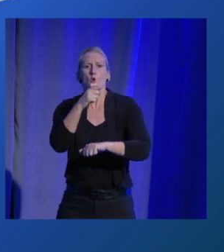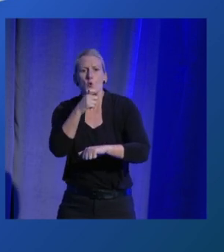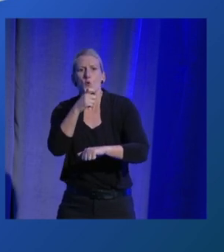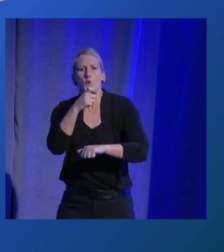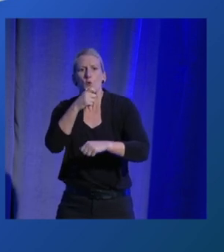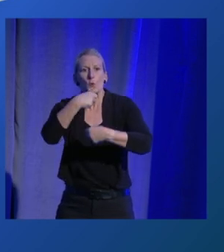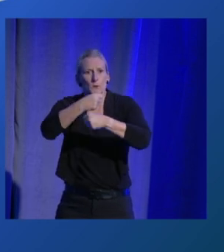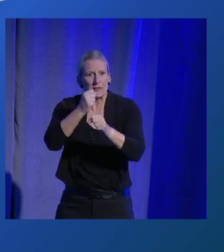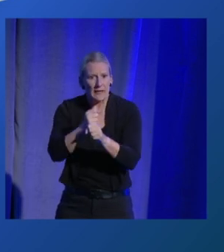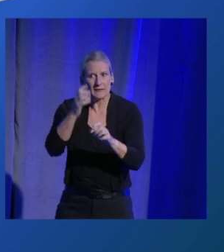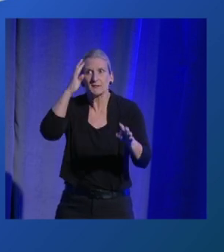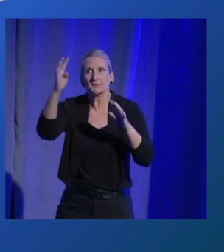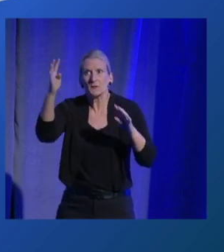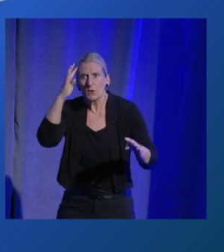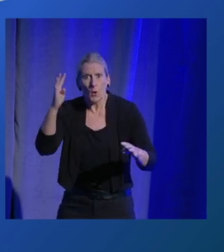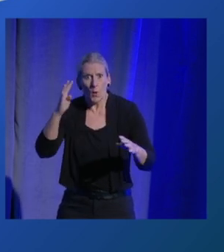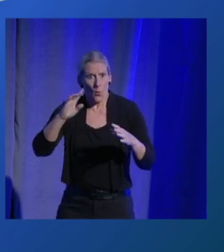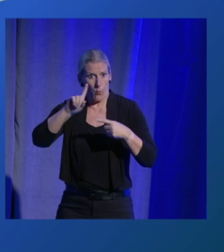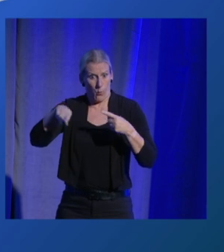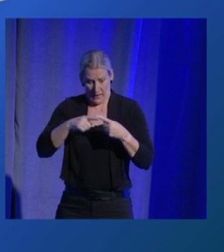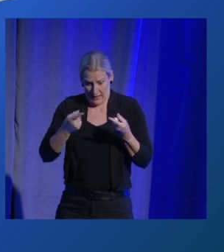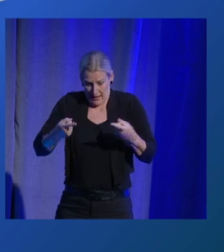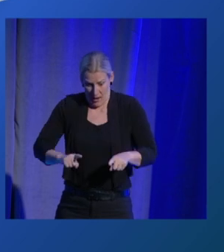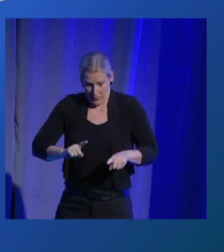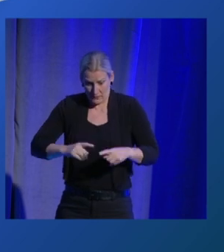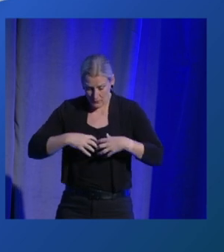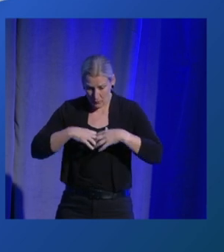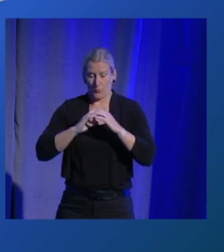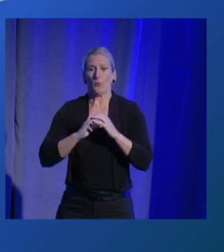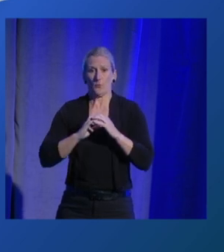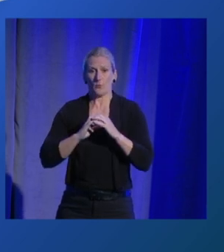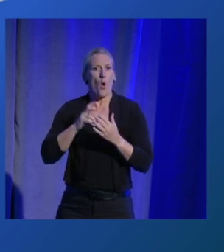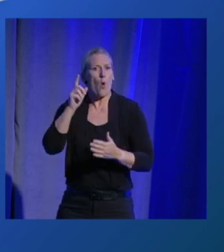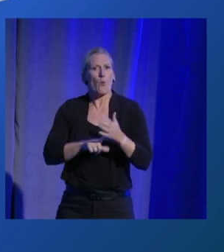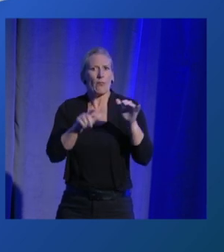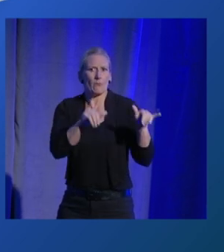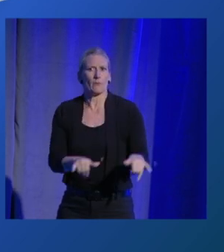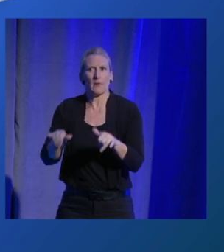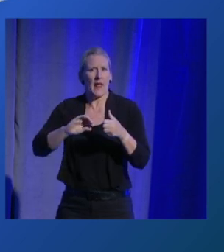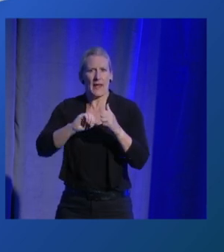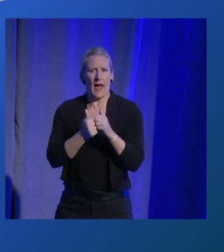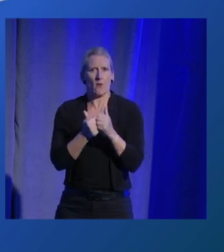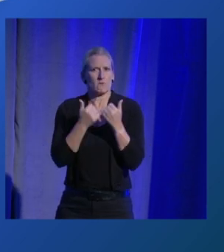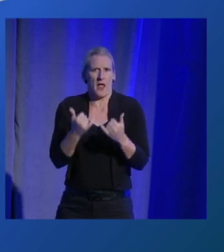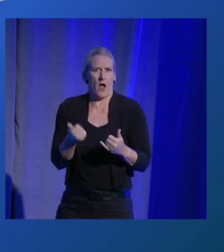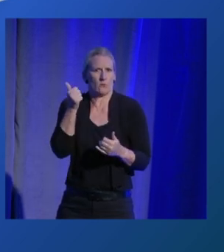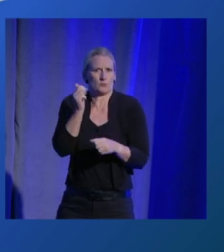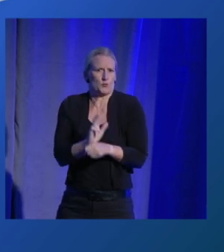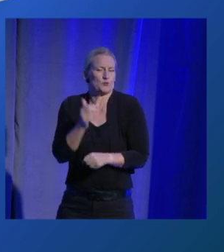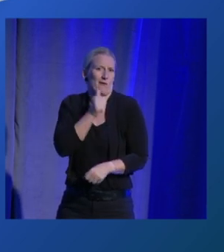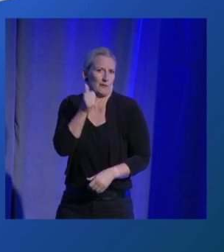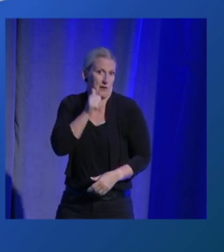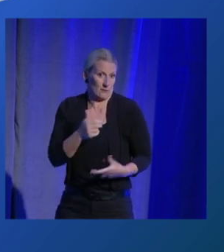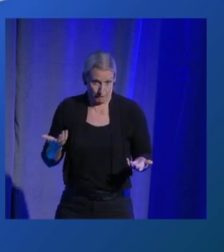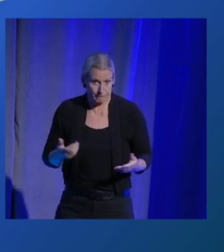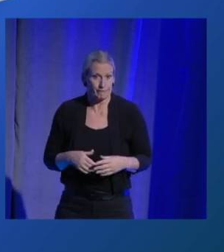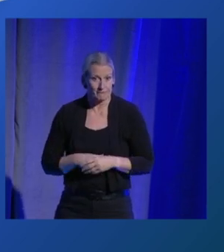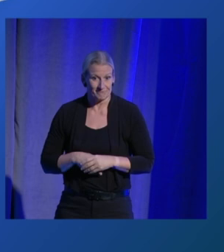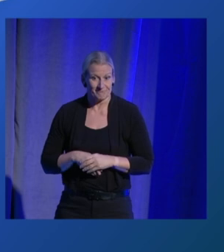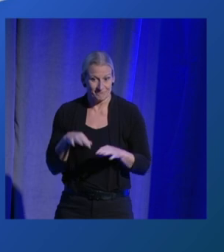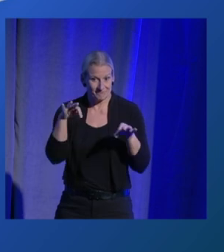they got invented what they have in common and how they've now been mainstreamed into our everyday